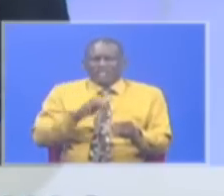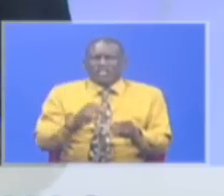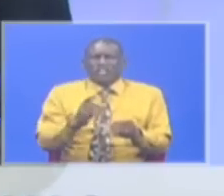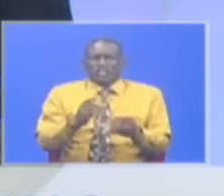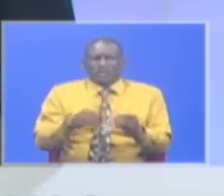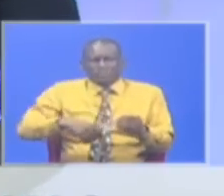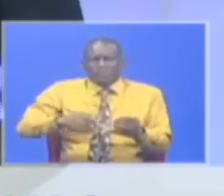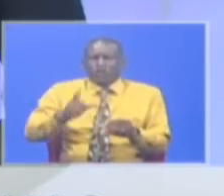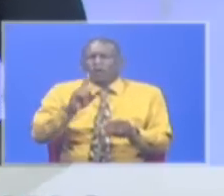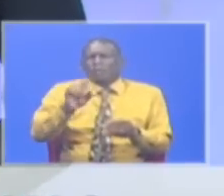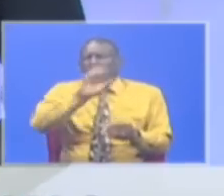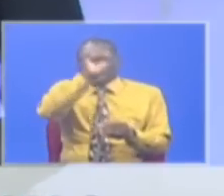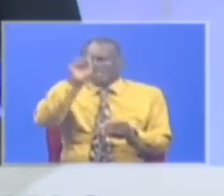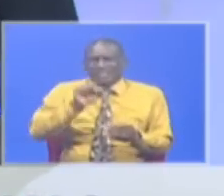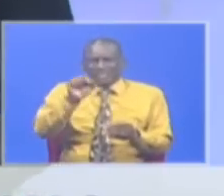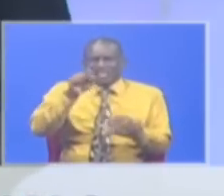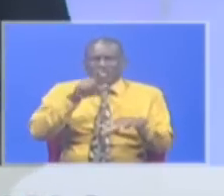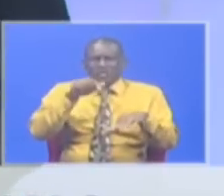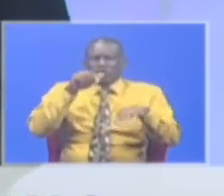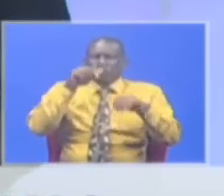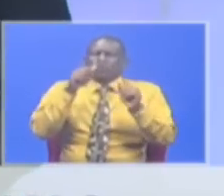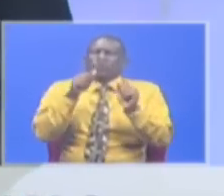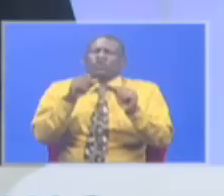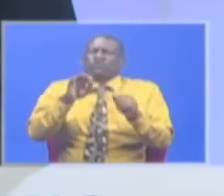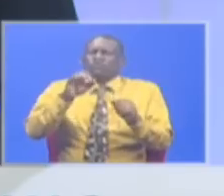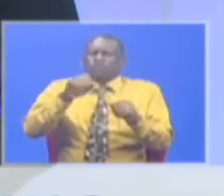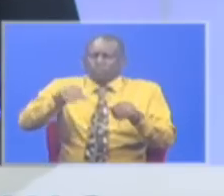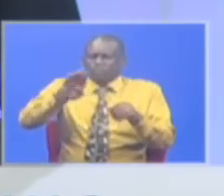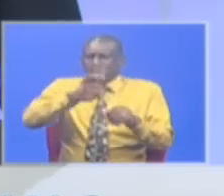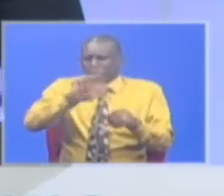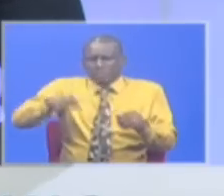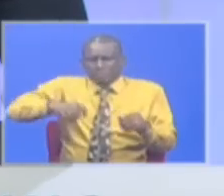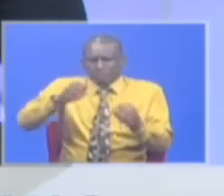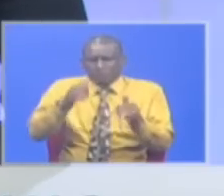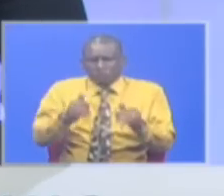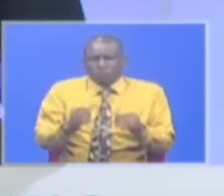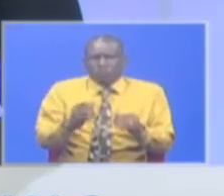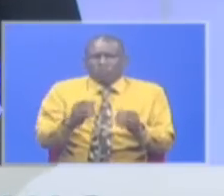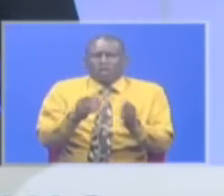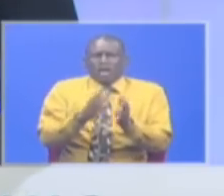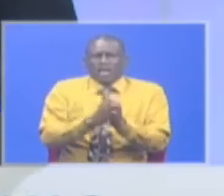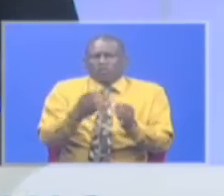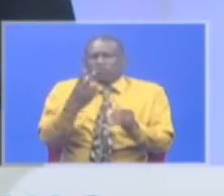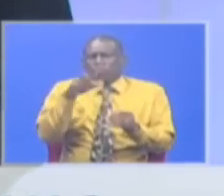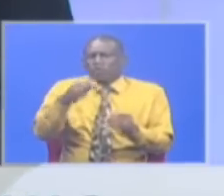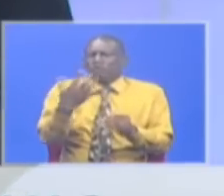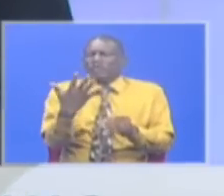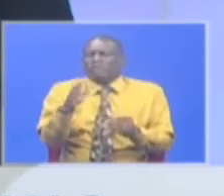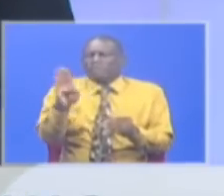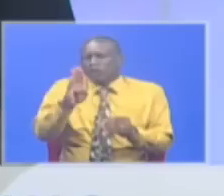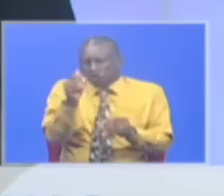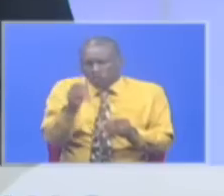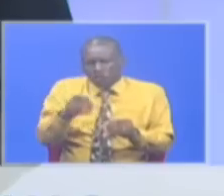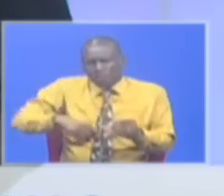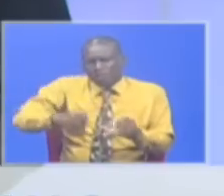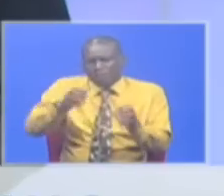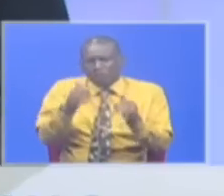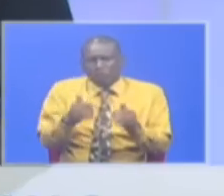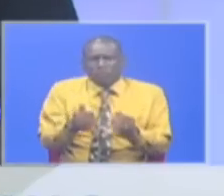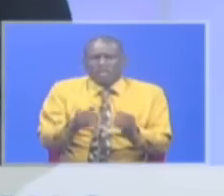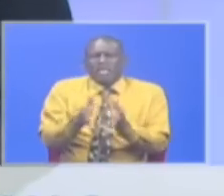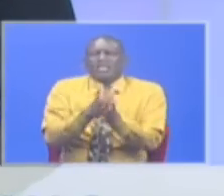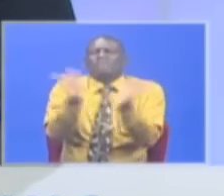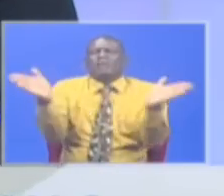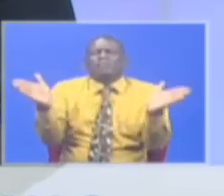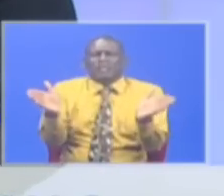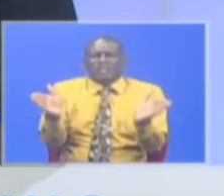of pending bills, with 290.7 billion shillings yet to be paid to suppliers and businessmen. In a public dress